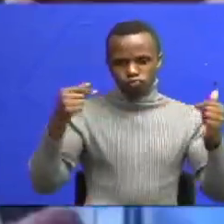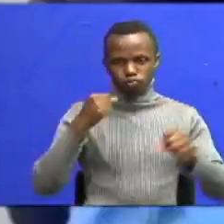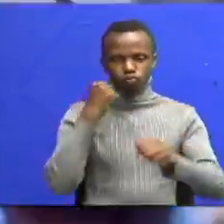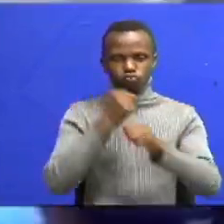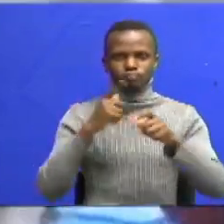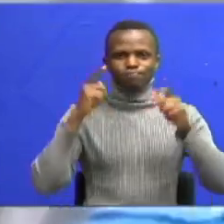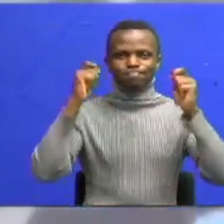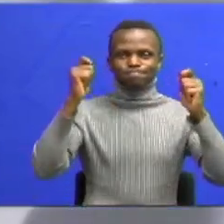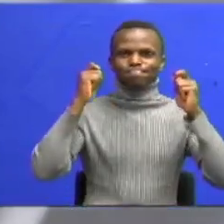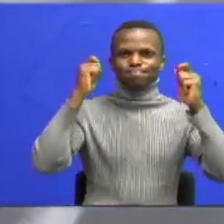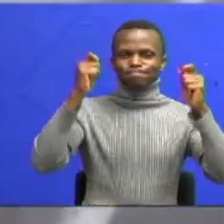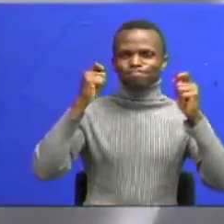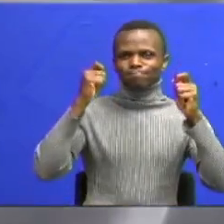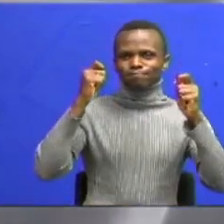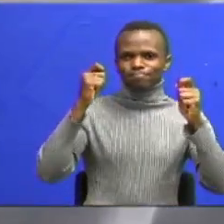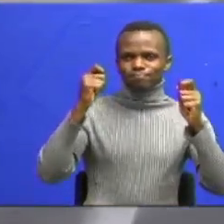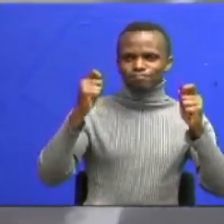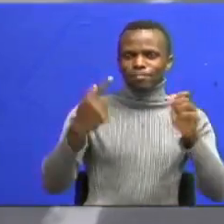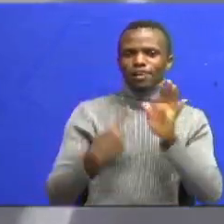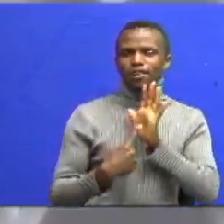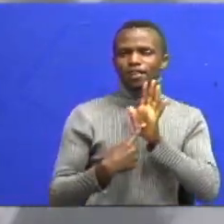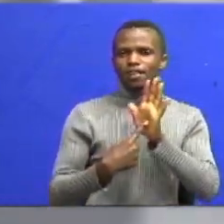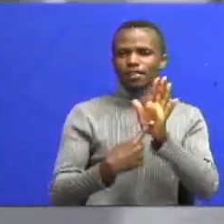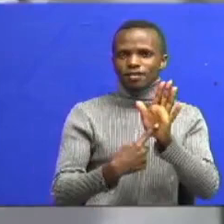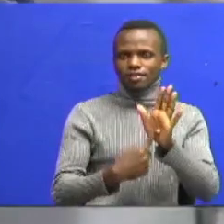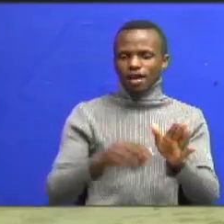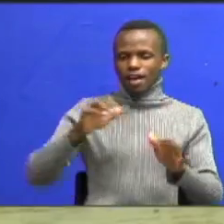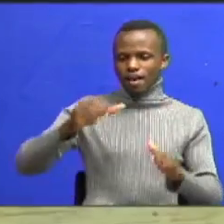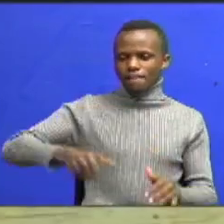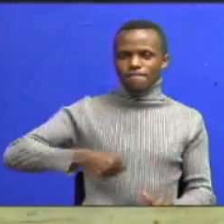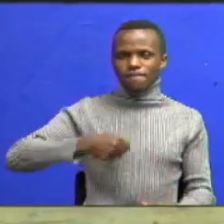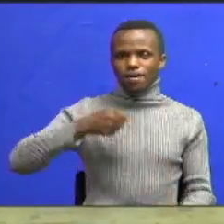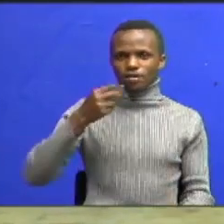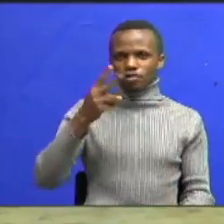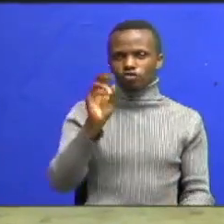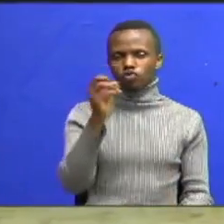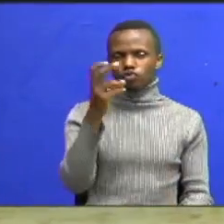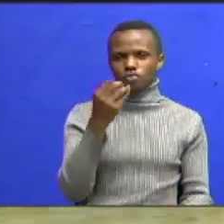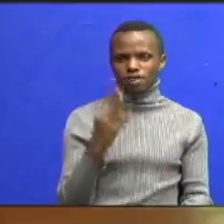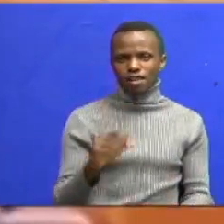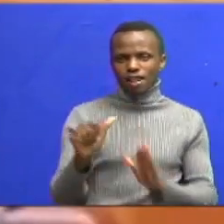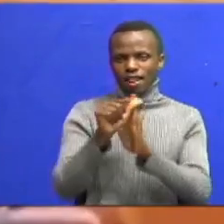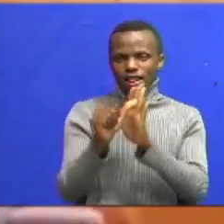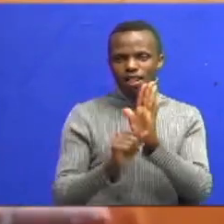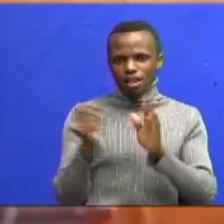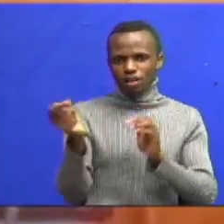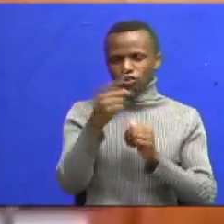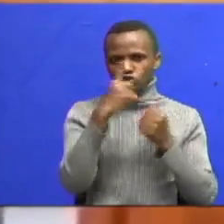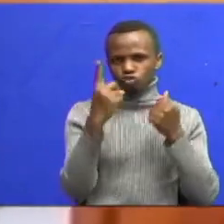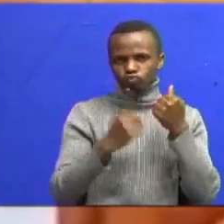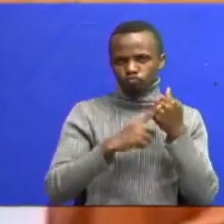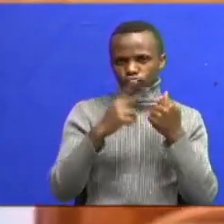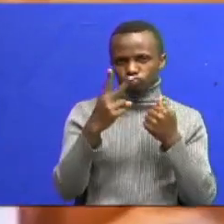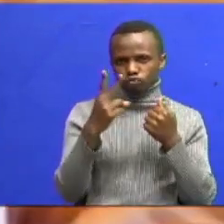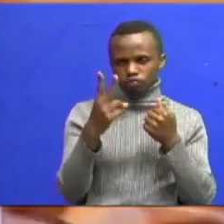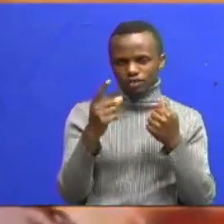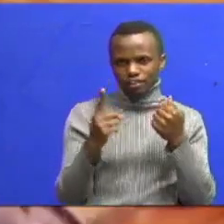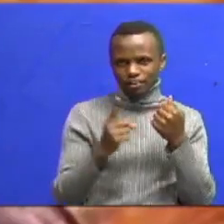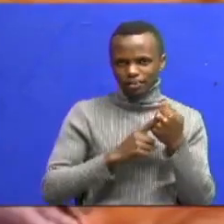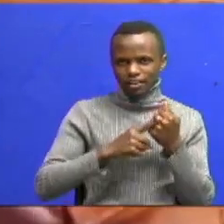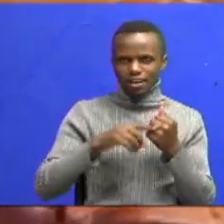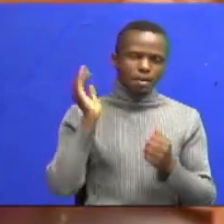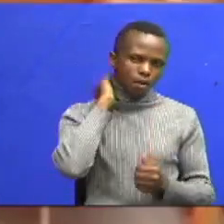anti-government protests that were fueled by the passing of the Finance Act 2023 on June 26. Former Murang'a Governor Mwangi Wa